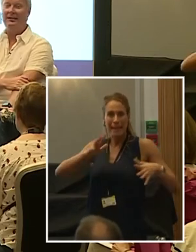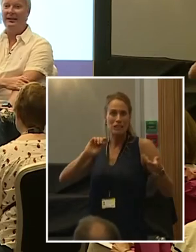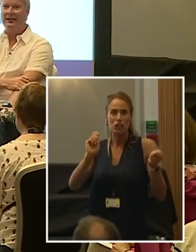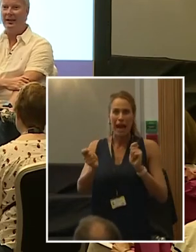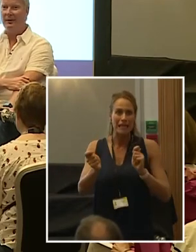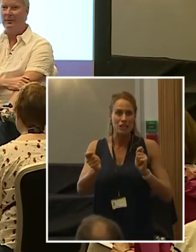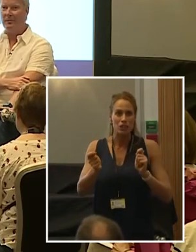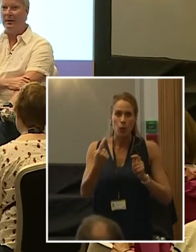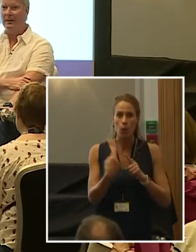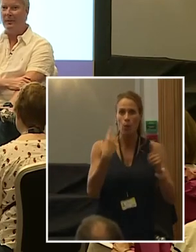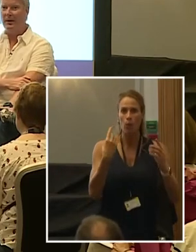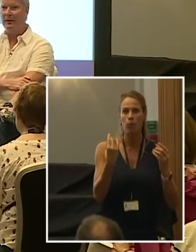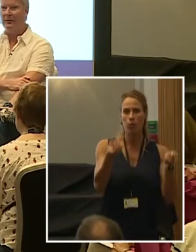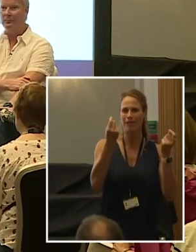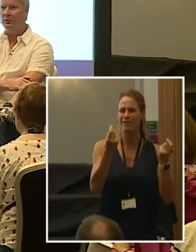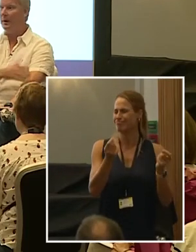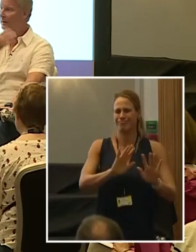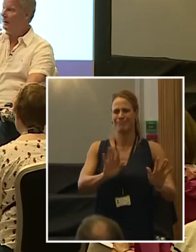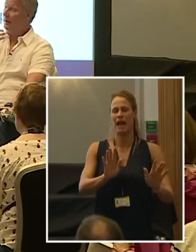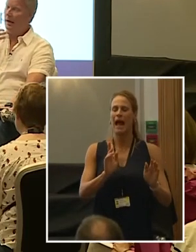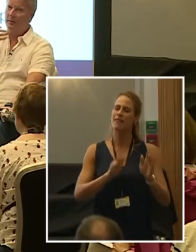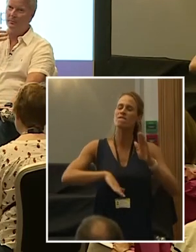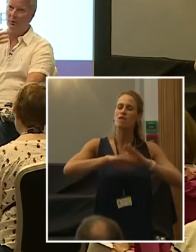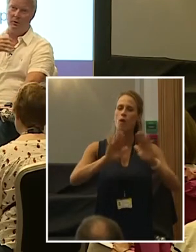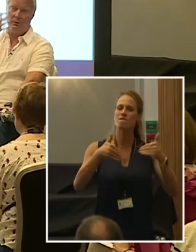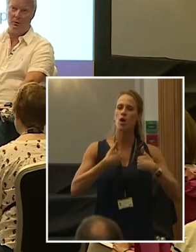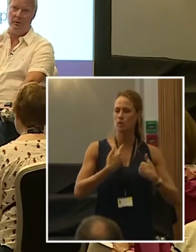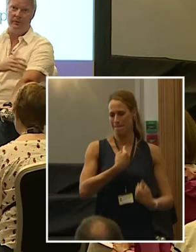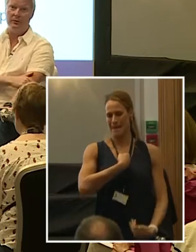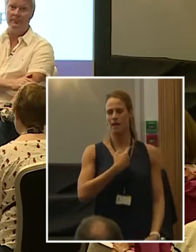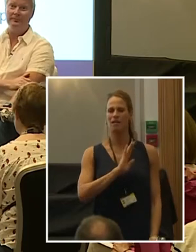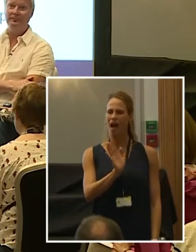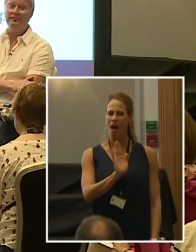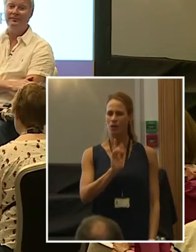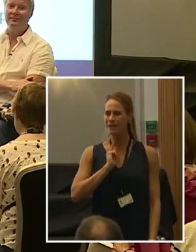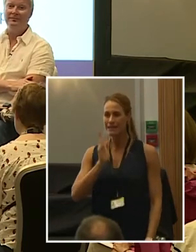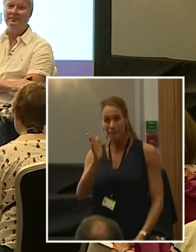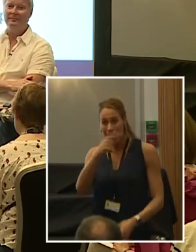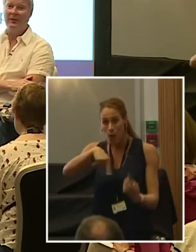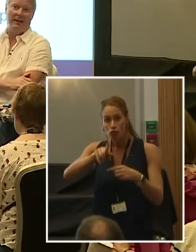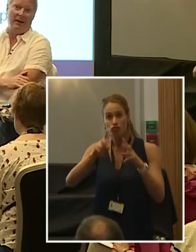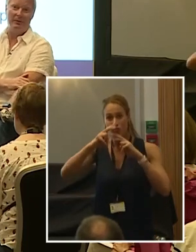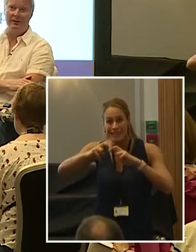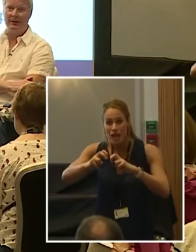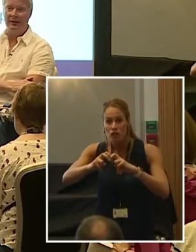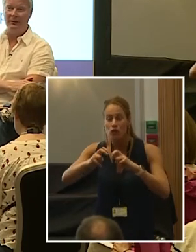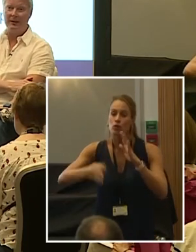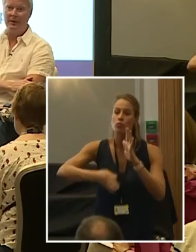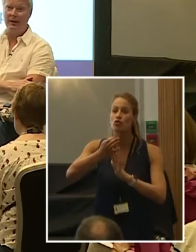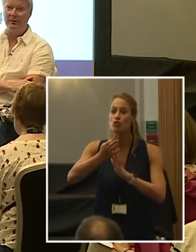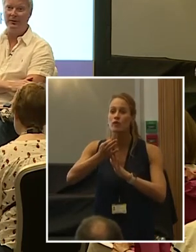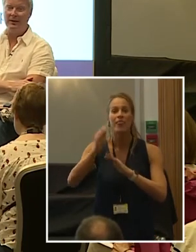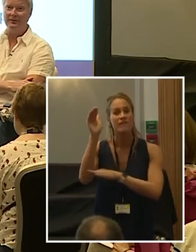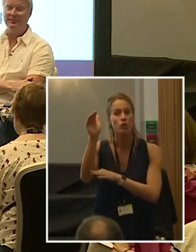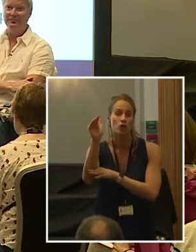not necessarily about me and my life. It's more about all the future. I think that was, that's